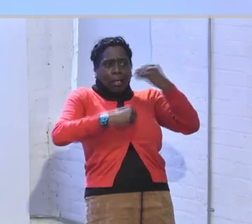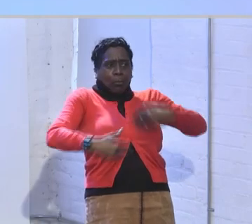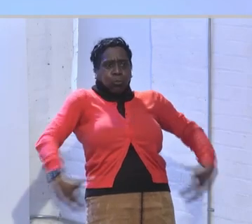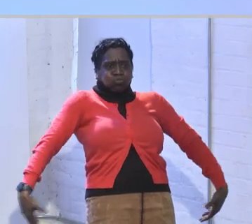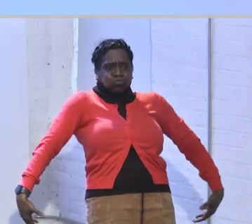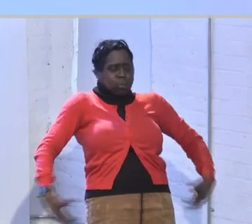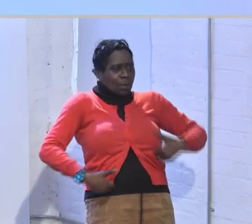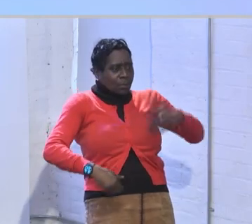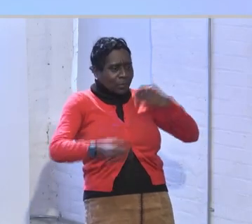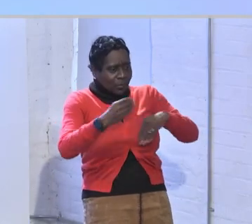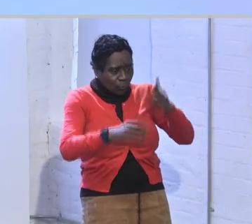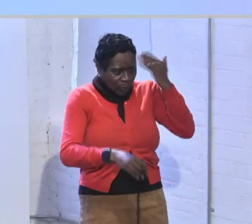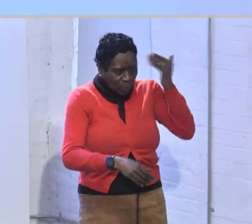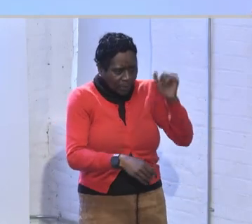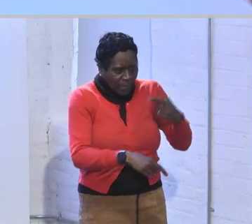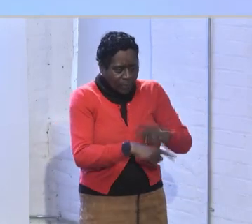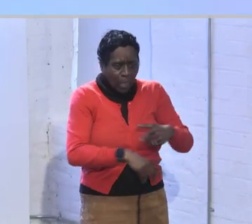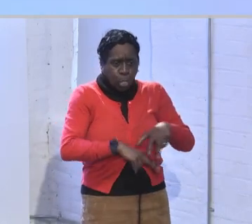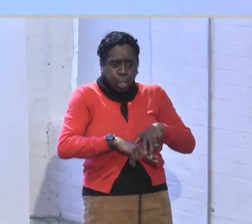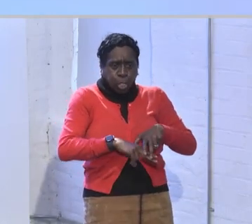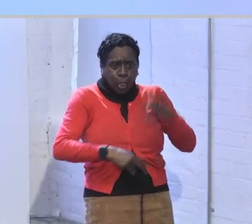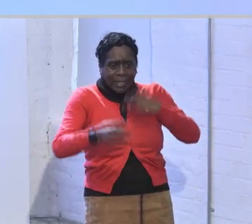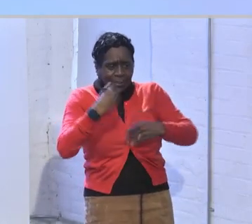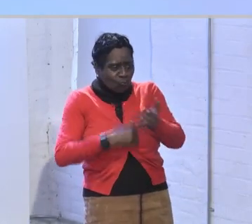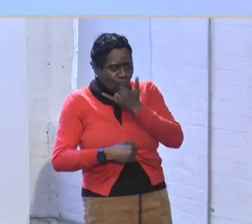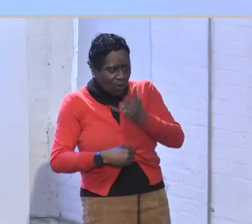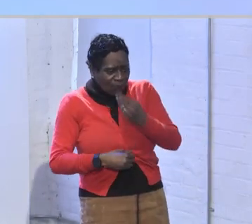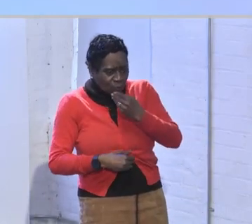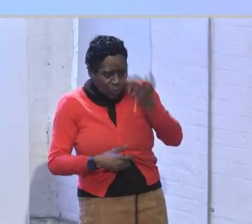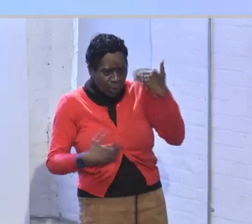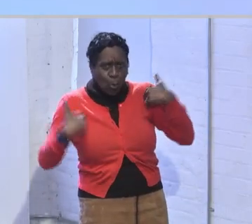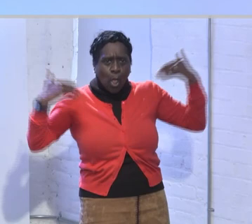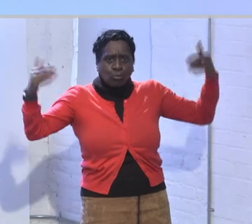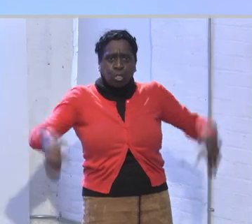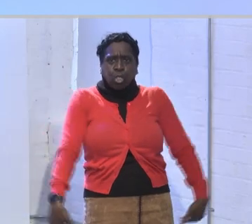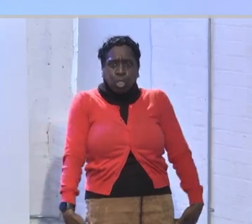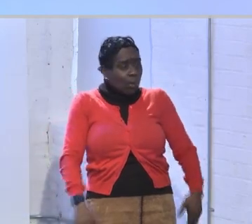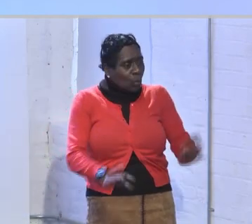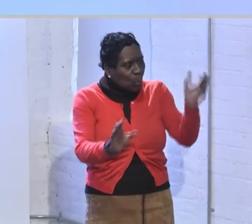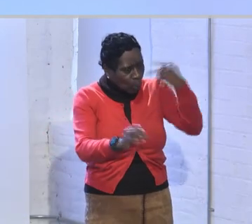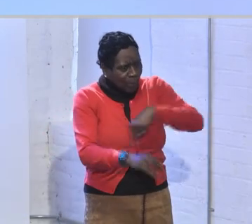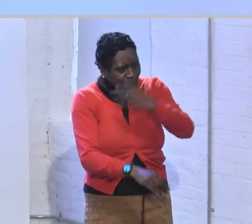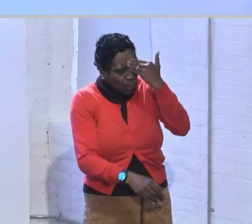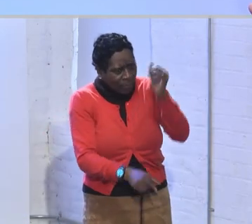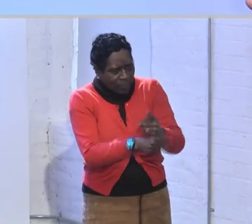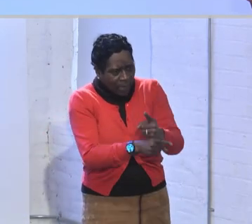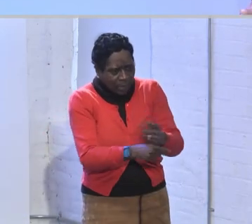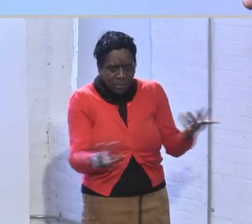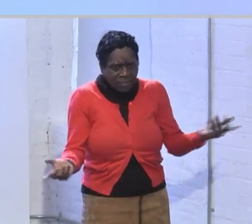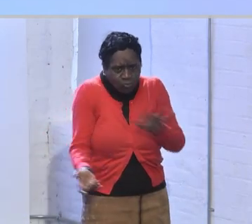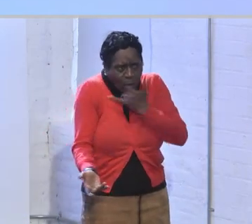sit around, couch potato, and do no exercise and become lethargic. We know that.